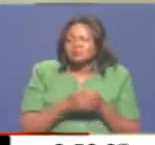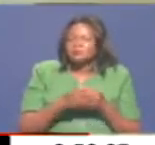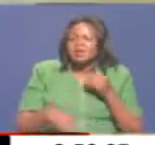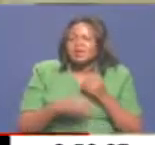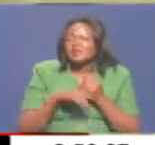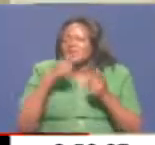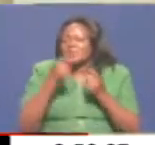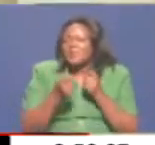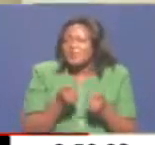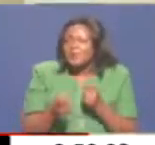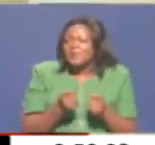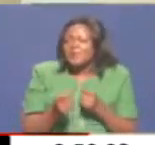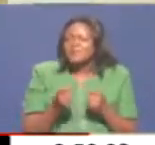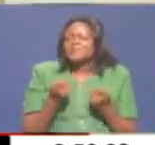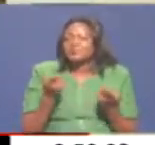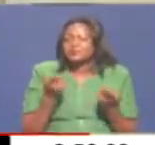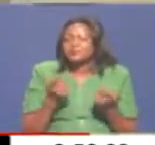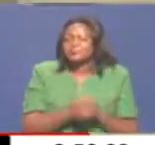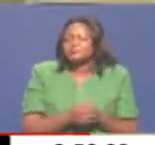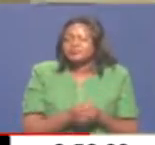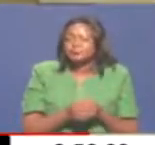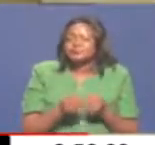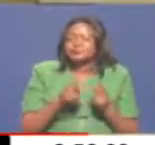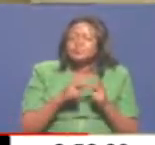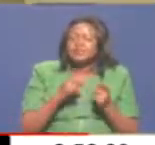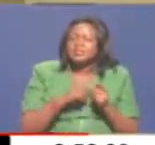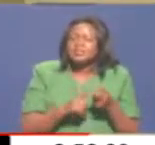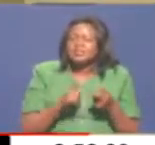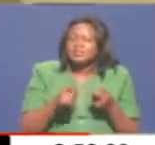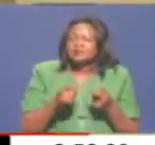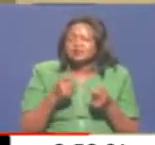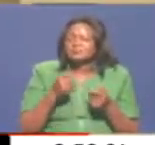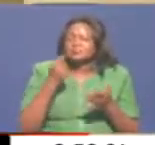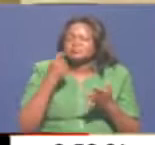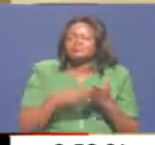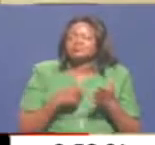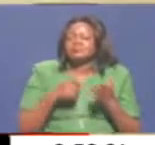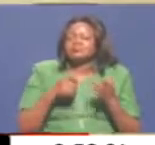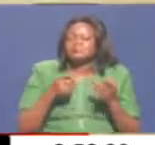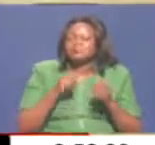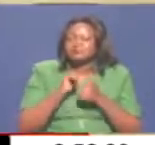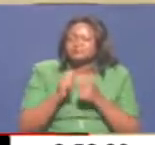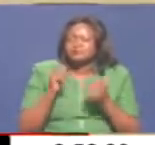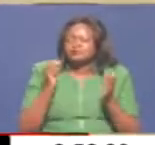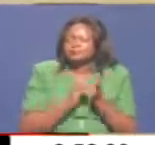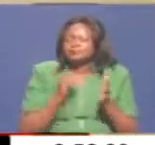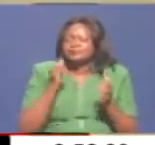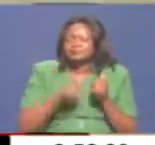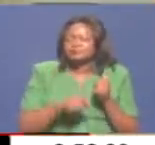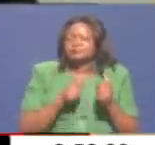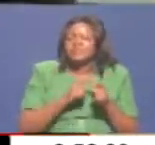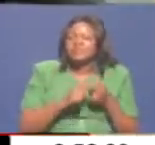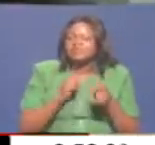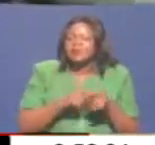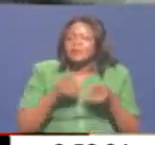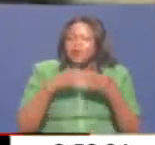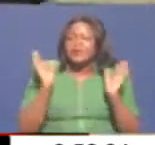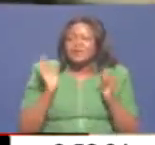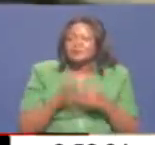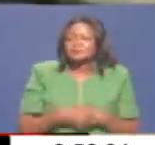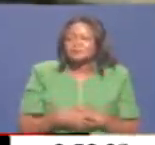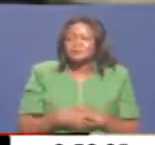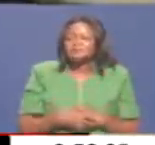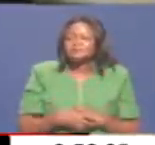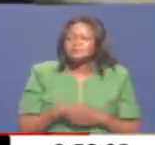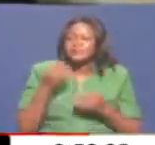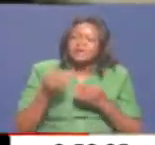more amenities, like the charging. There's also a charging spot here. And when I open this cover